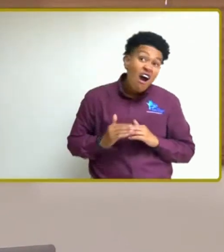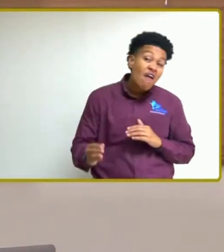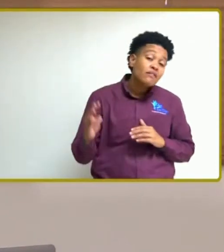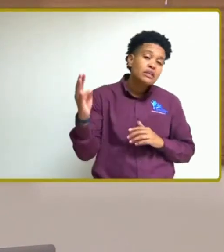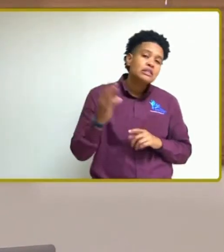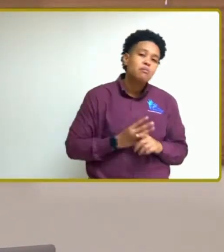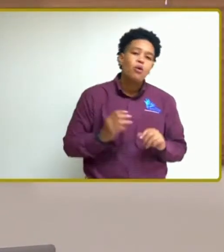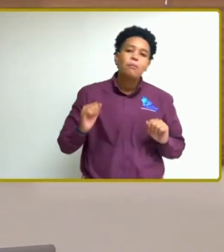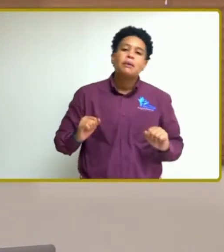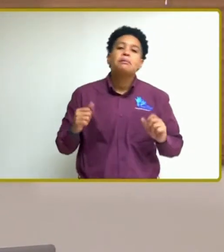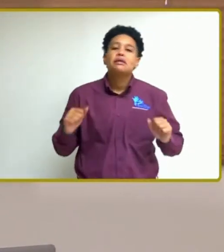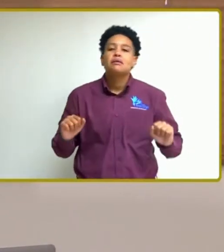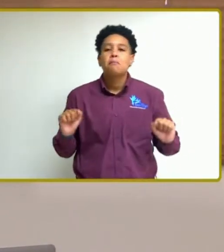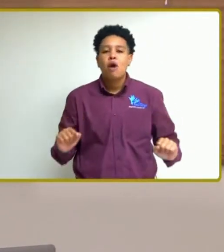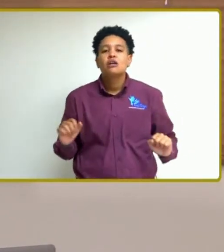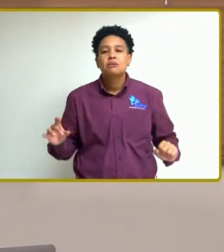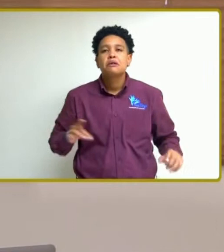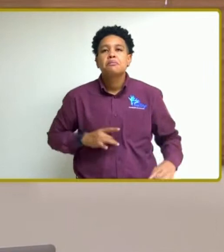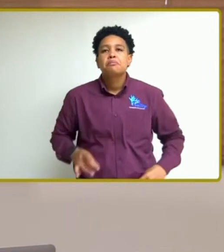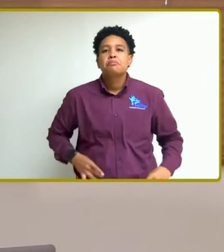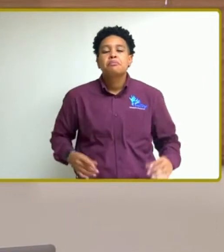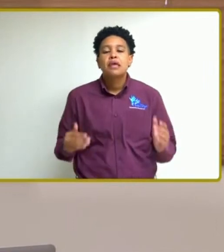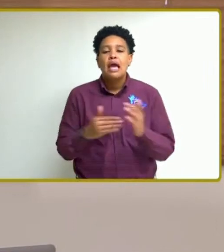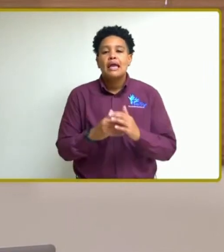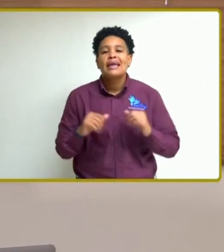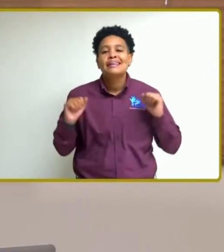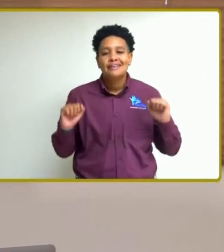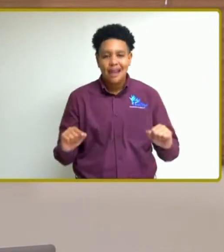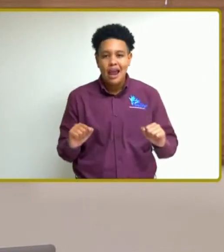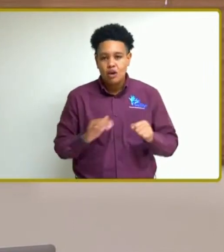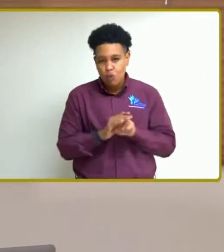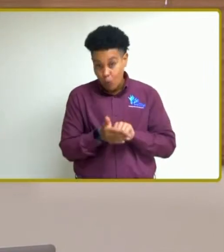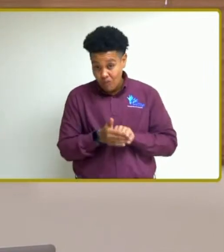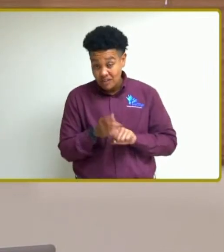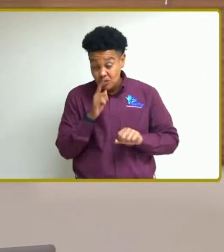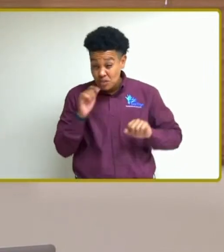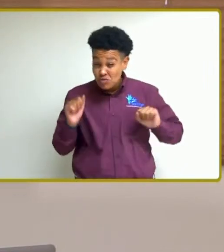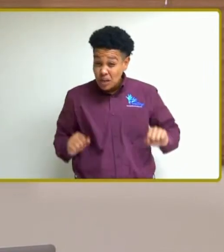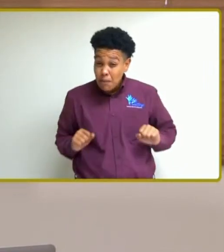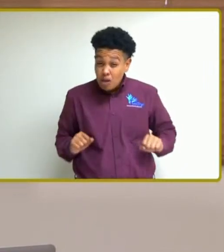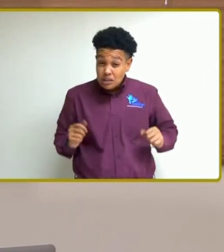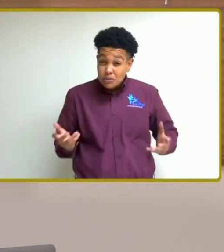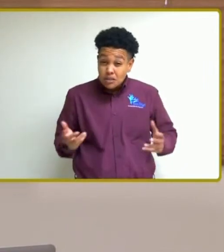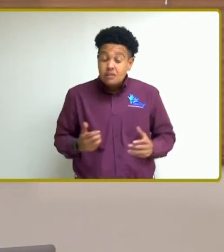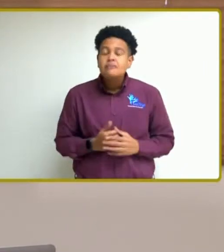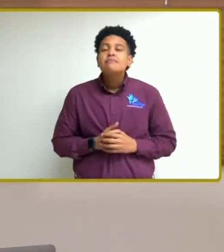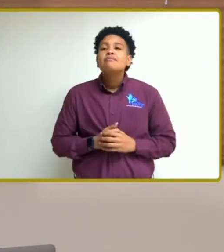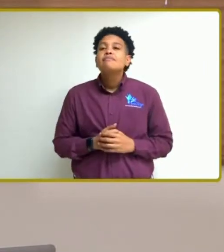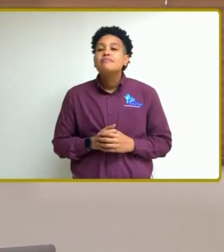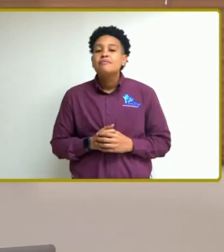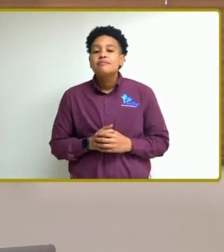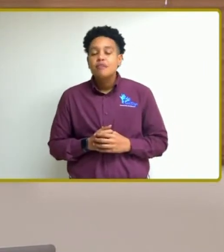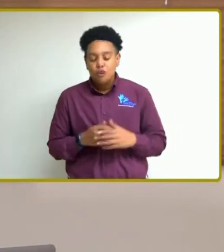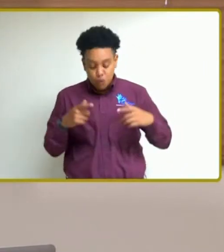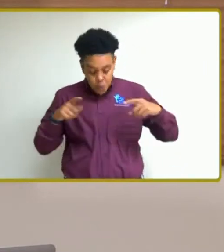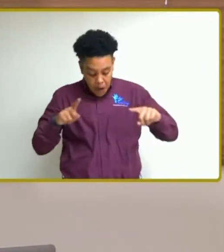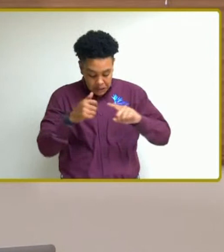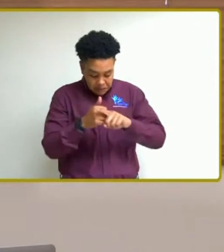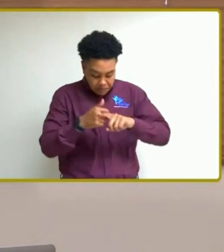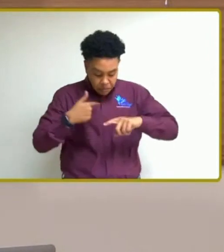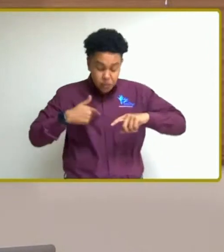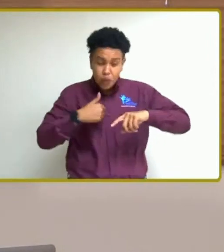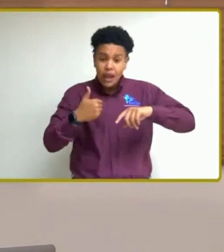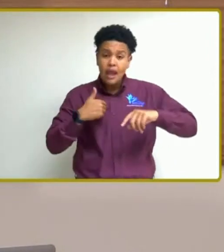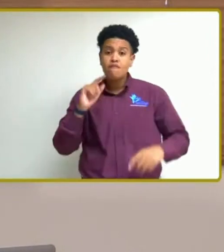persons could become reinfected. So there is that possibility as well. So while it is that we